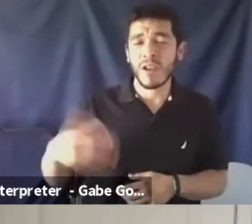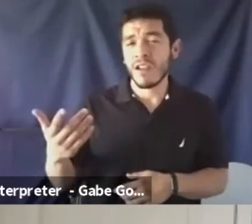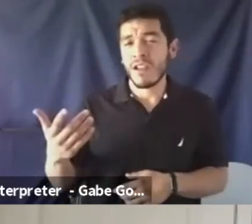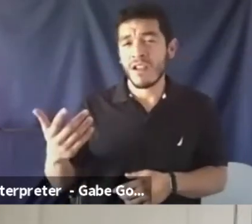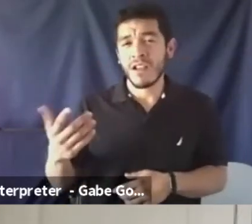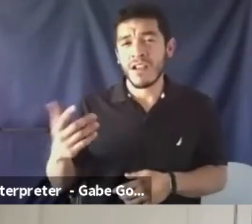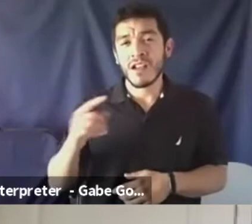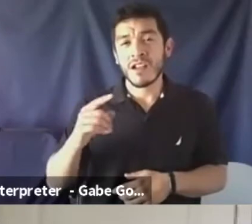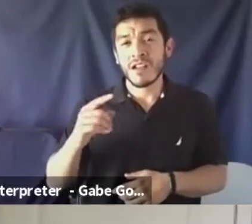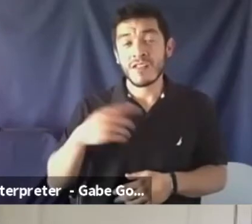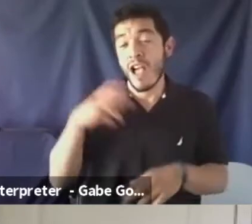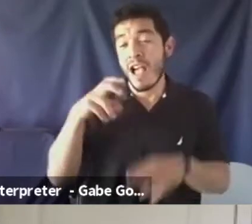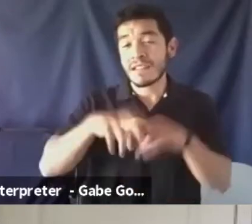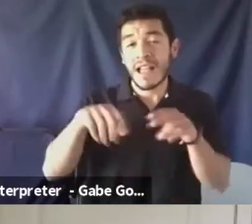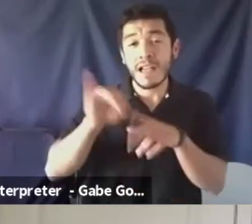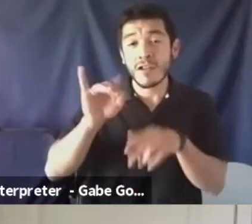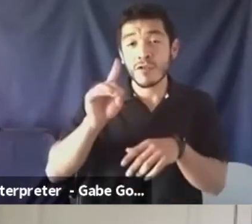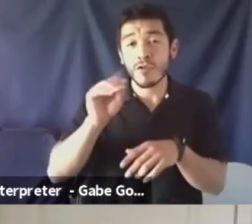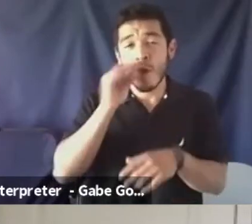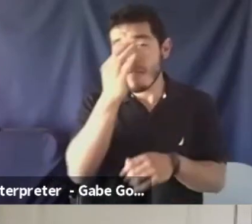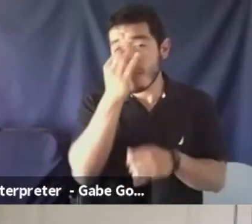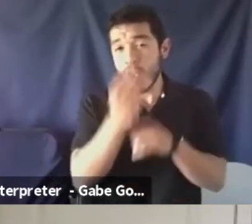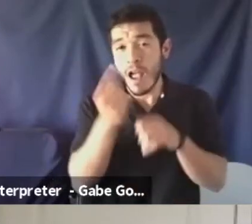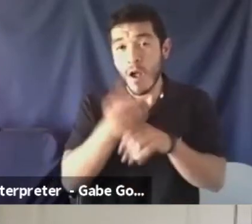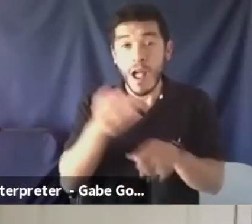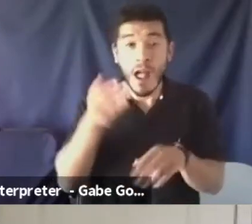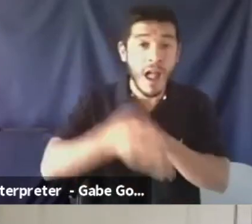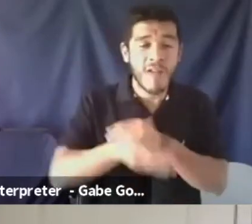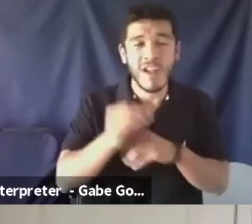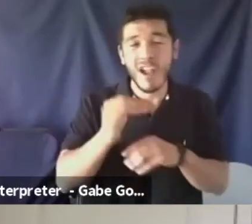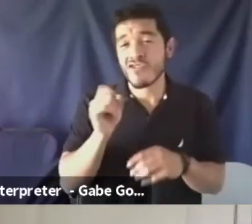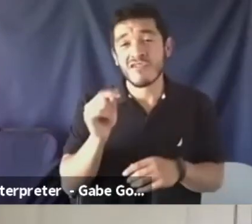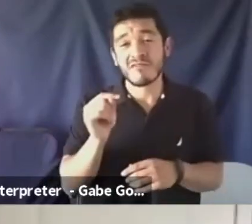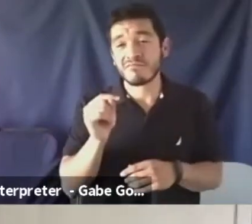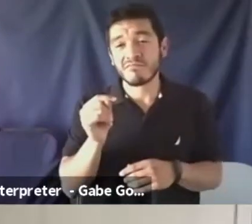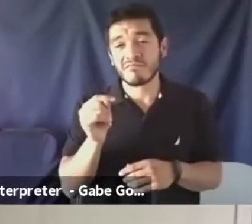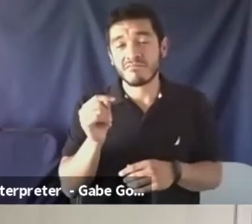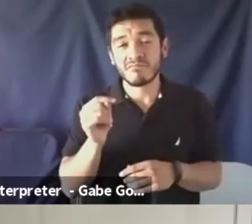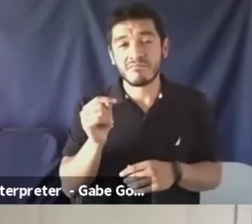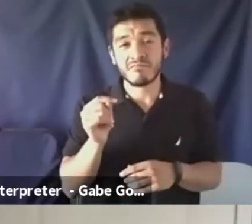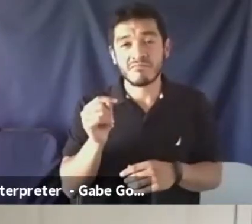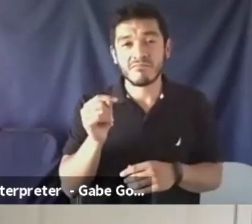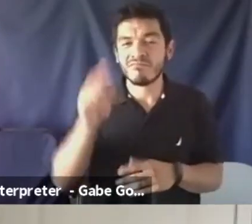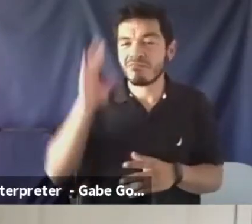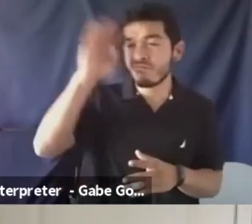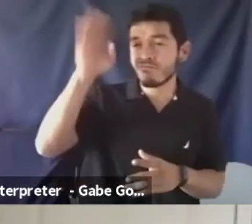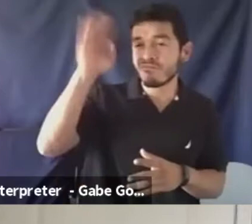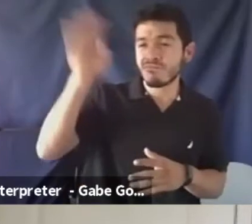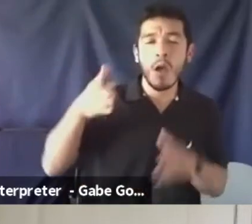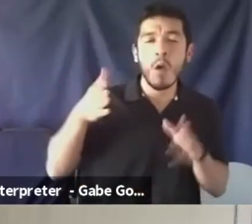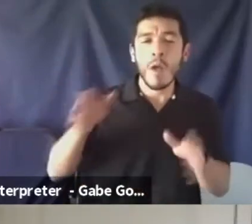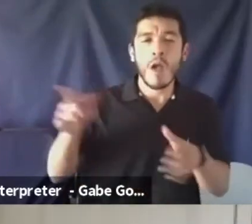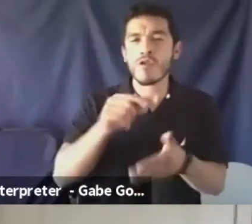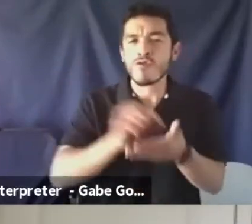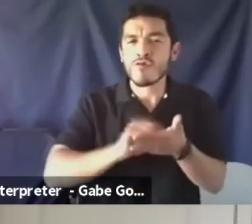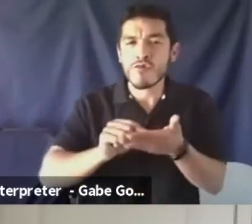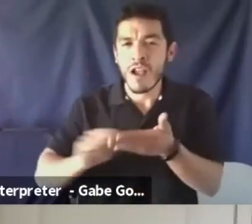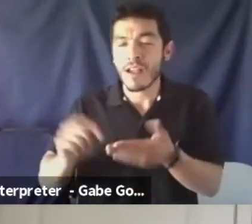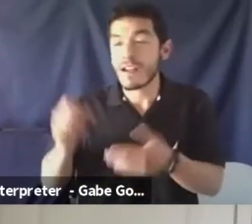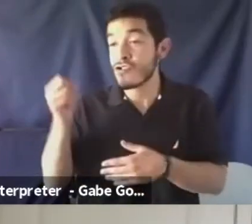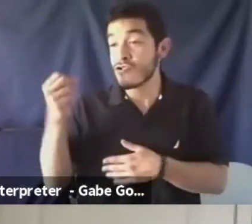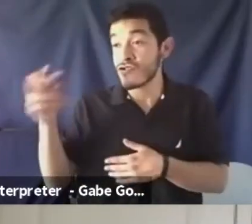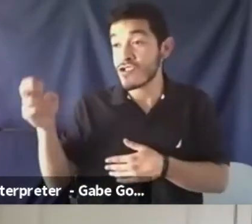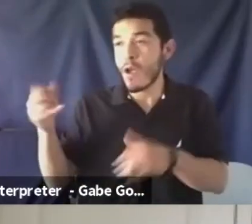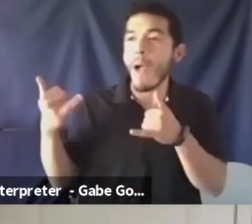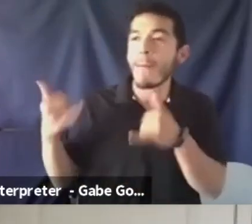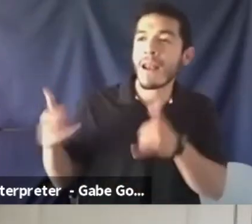sat in the studio for a few hours afterwards, and just kind of, the way we write, we just kind of, well, she was